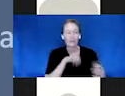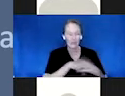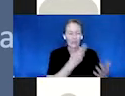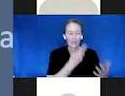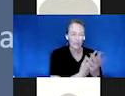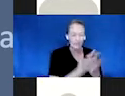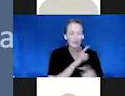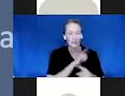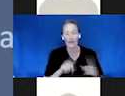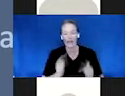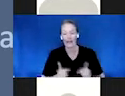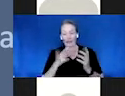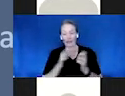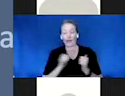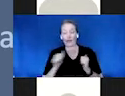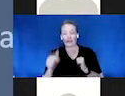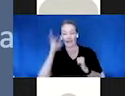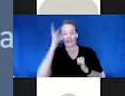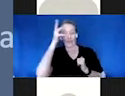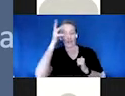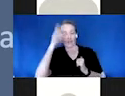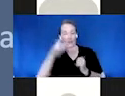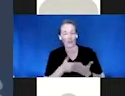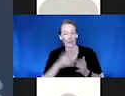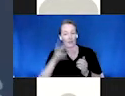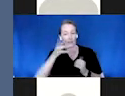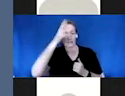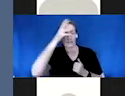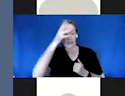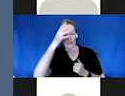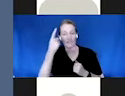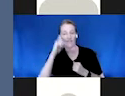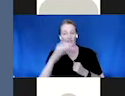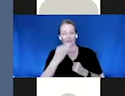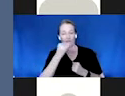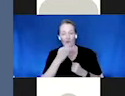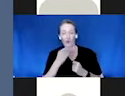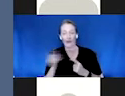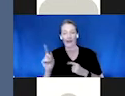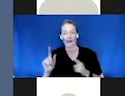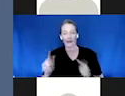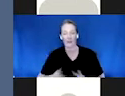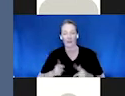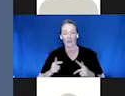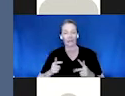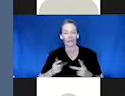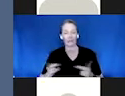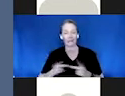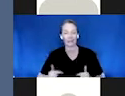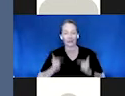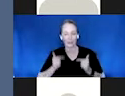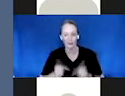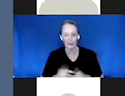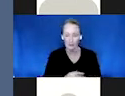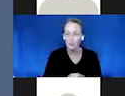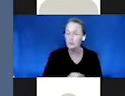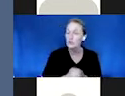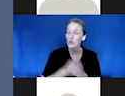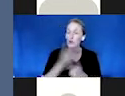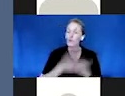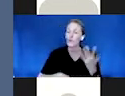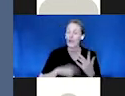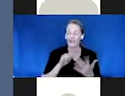So let's stop with Sonia's story there and ask ourselves the question, what factors are going to influence Sonia's